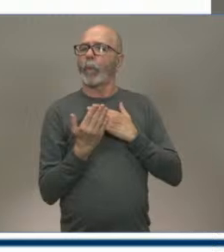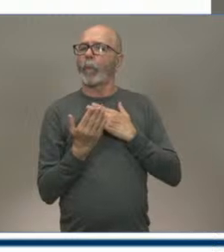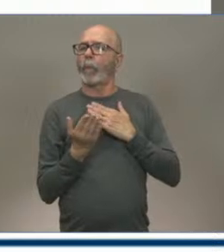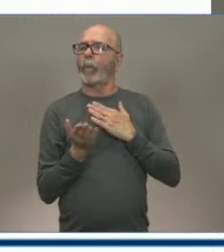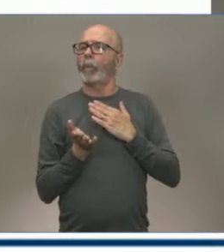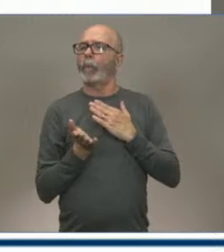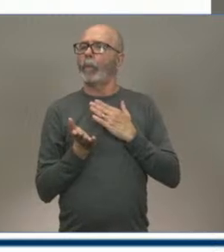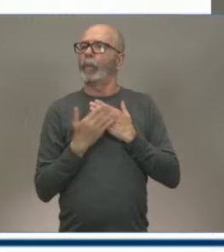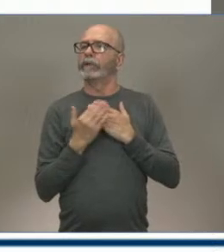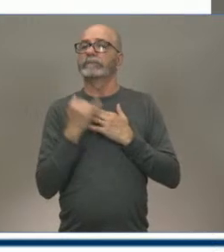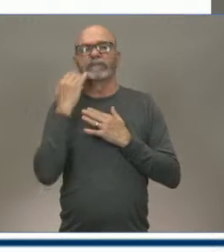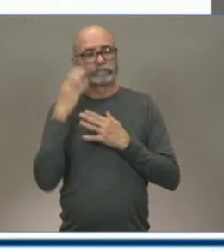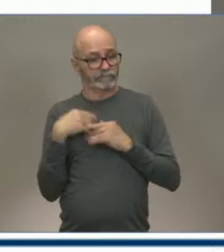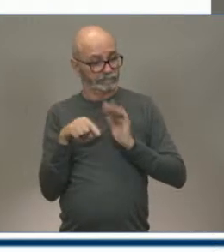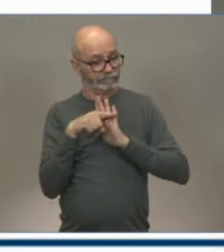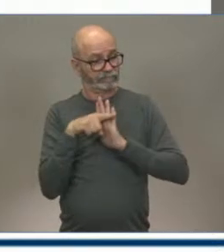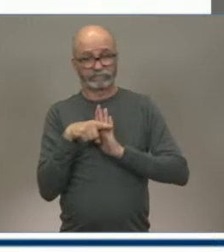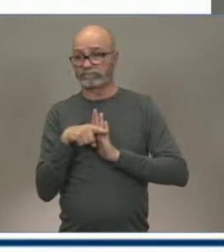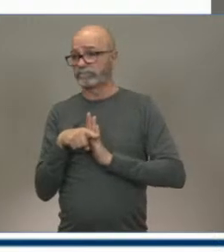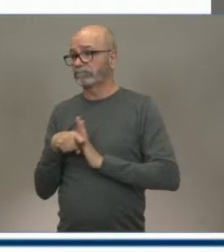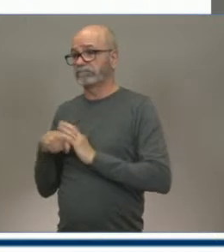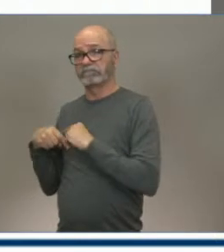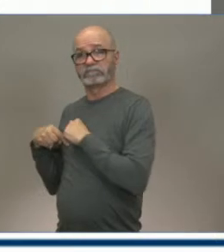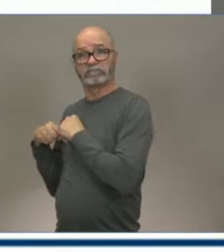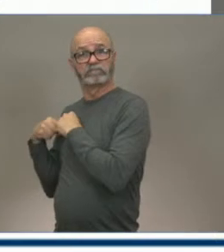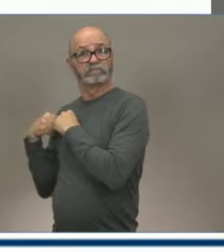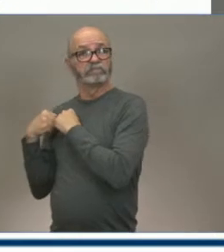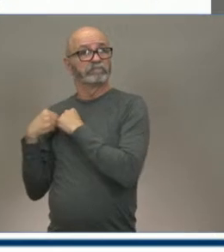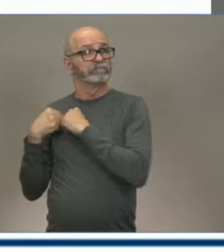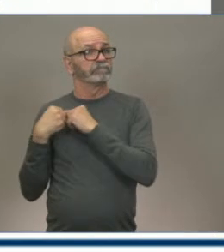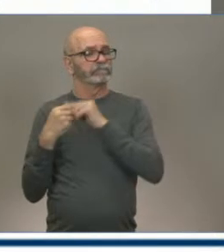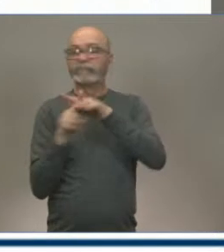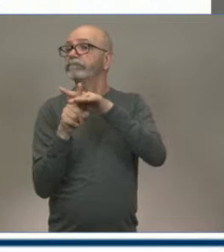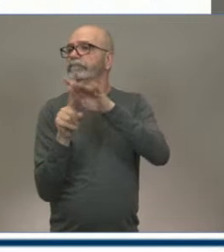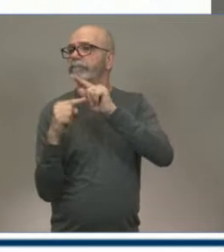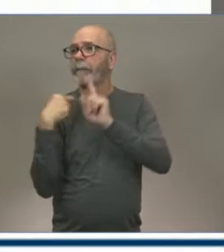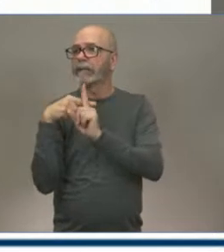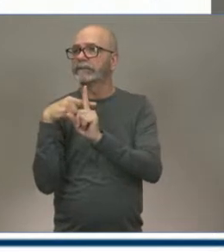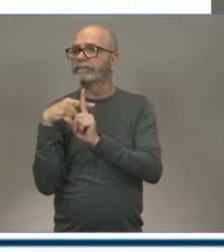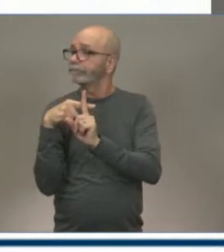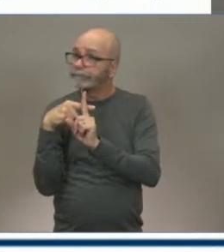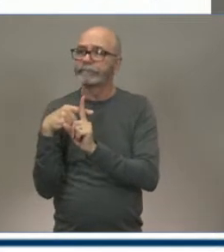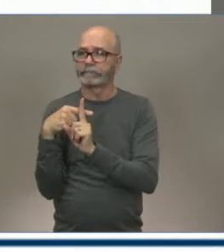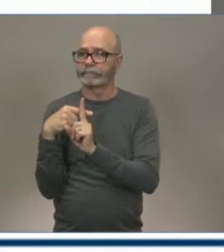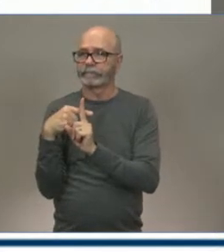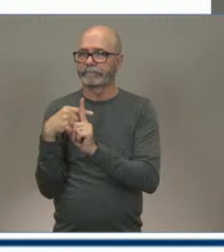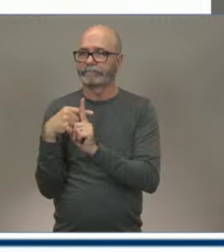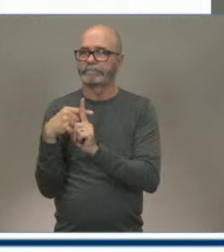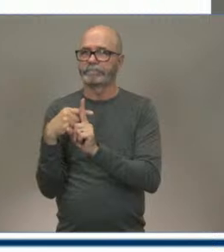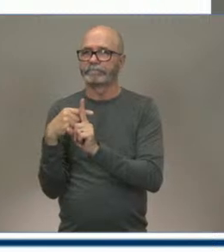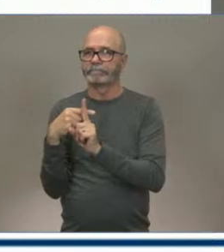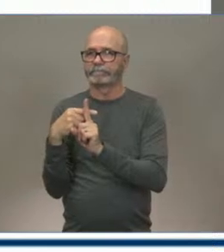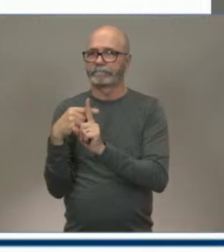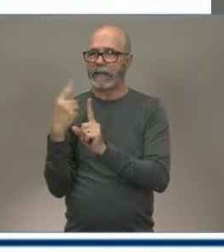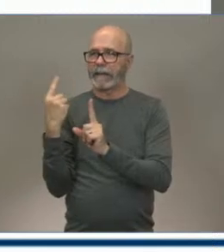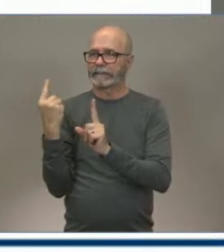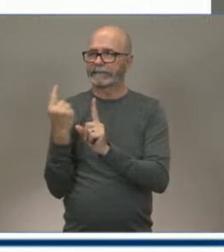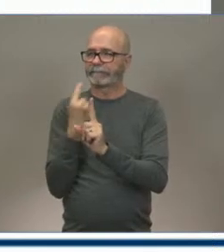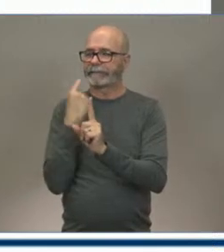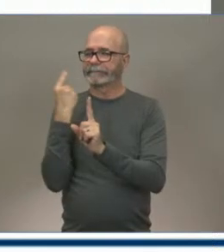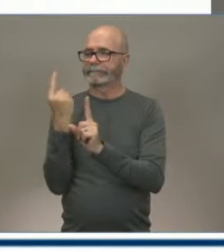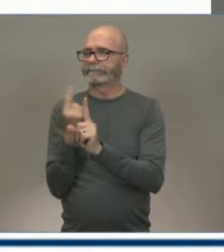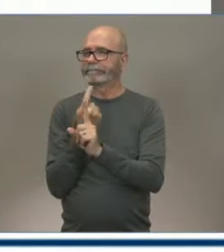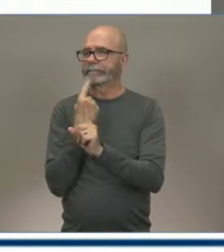negatives, and all of a sudden we start to get positives, it could well be an early sign that we now have to have COVID in the